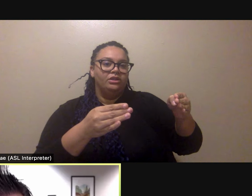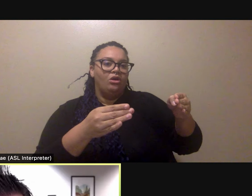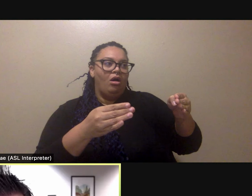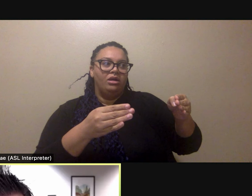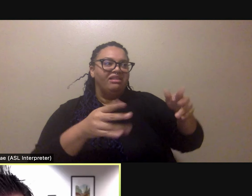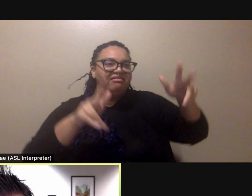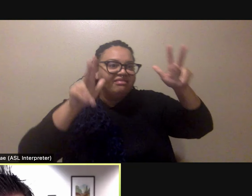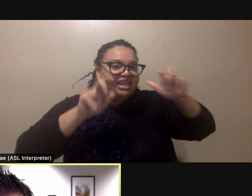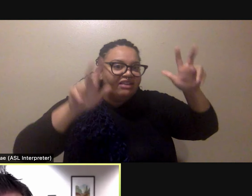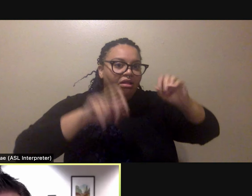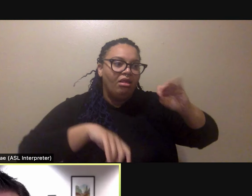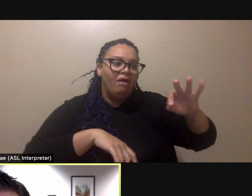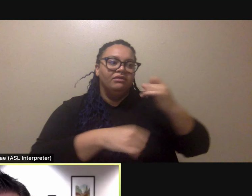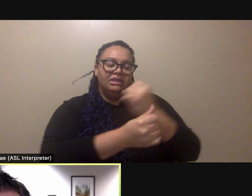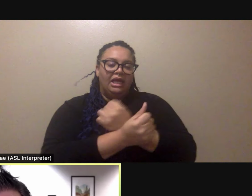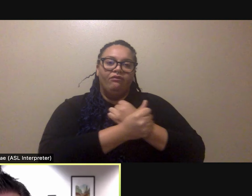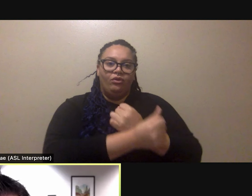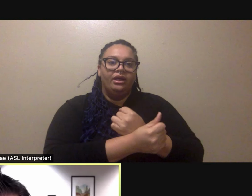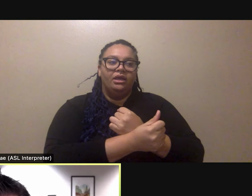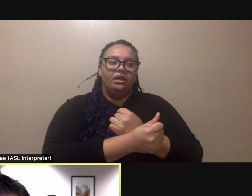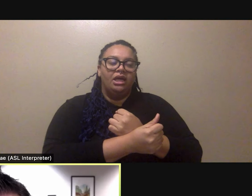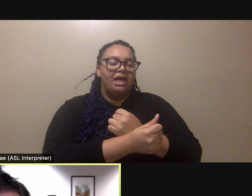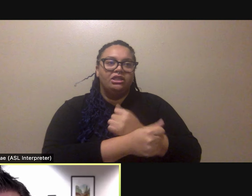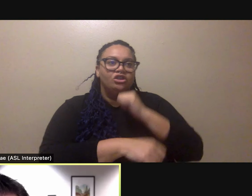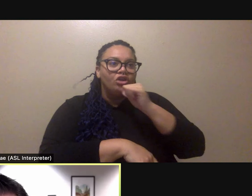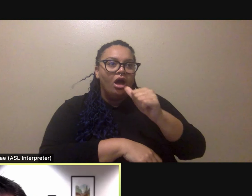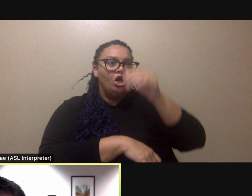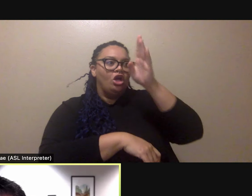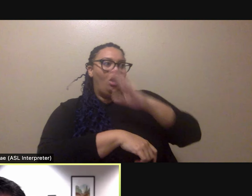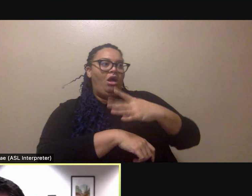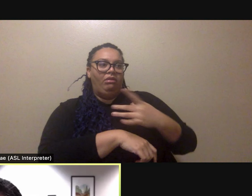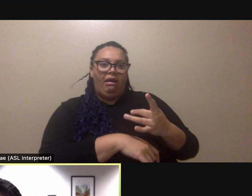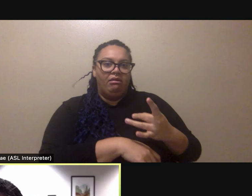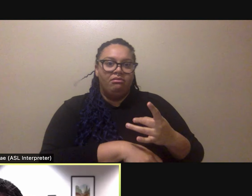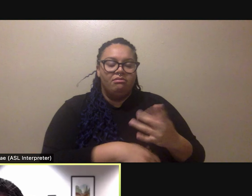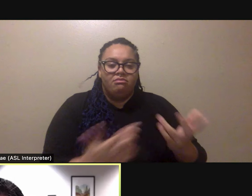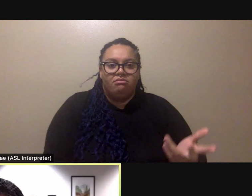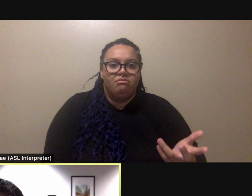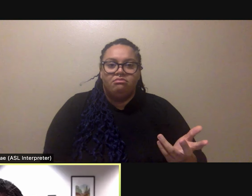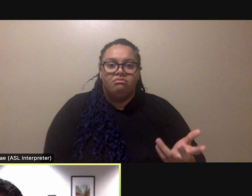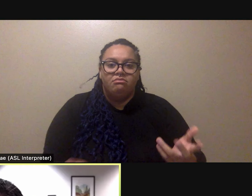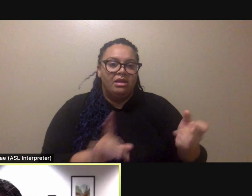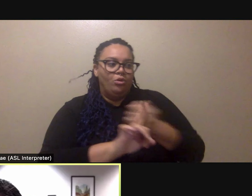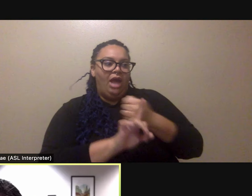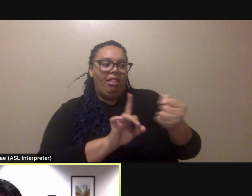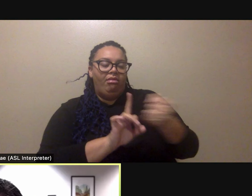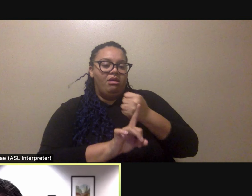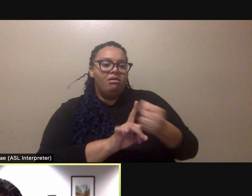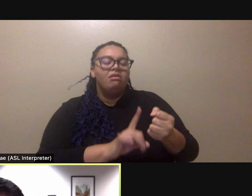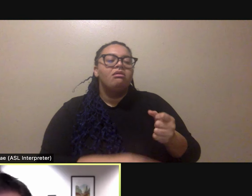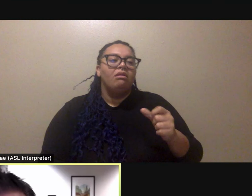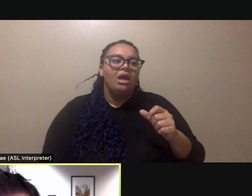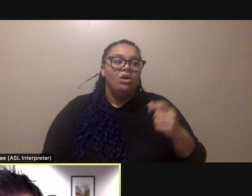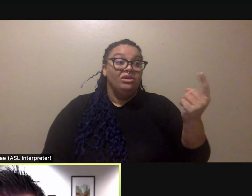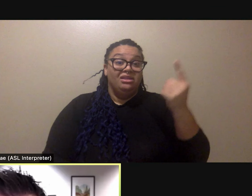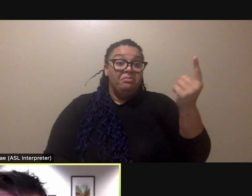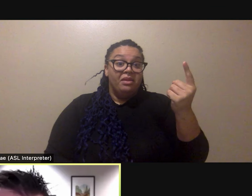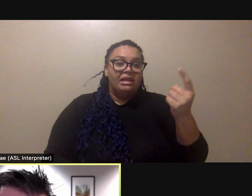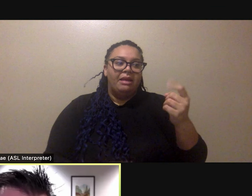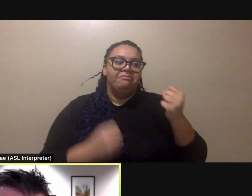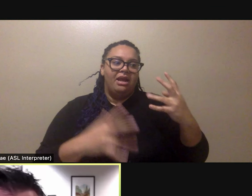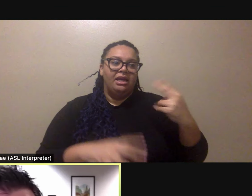evil of slavery, the ungodliness, brutality of it, which was something that some of the priests back